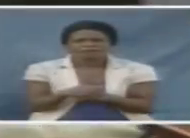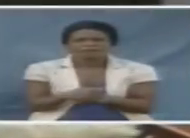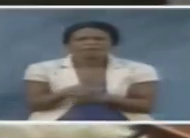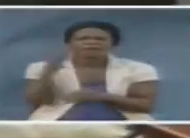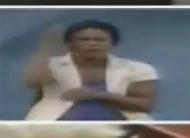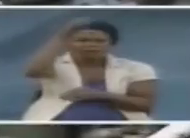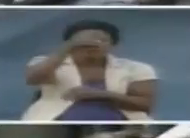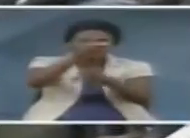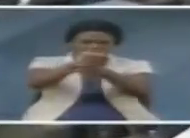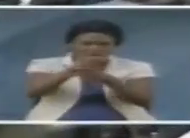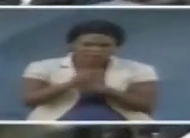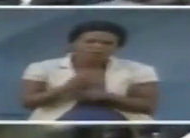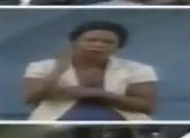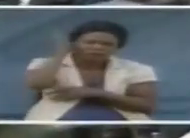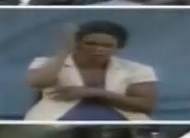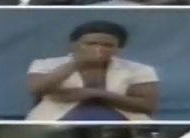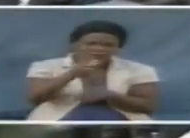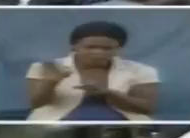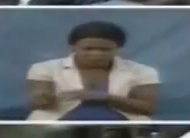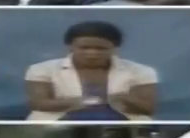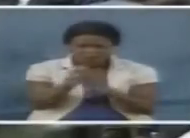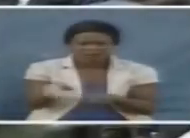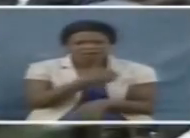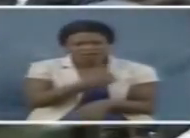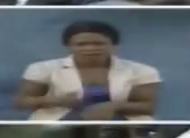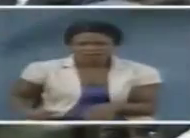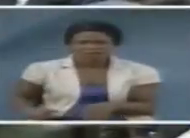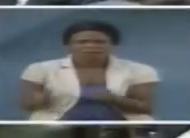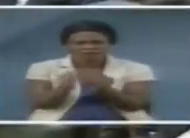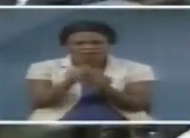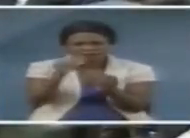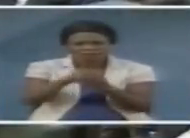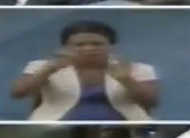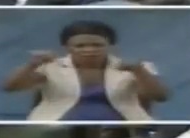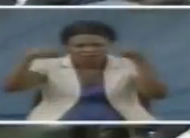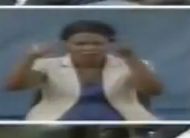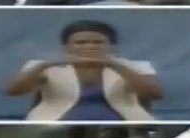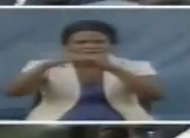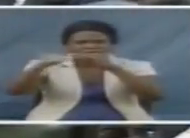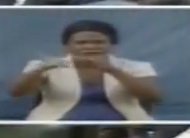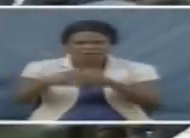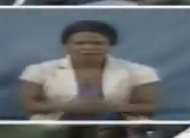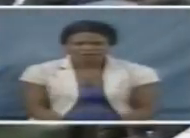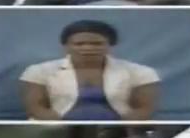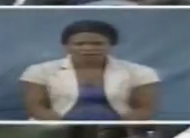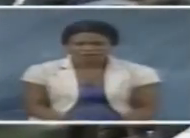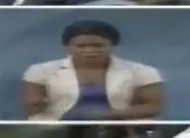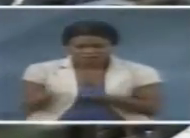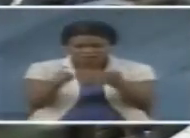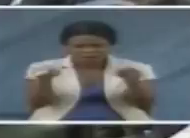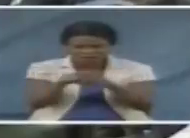maturity profile. In addition, future borrowings will be undertaken strictly